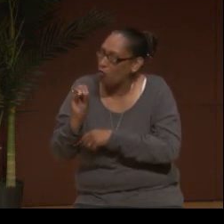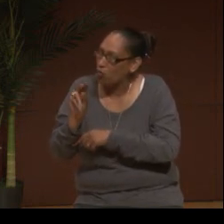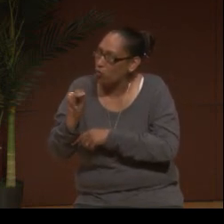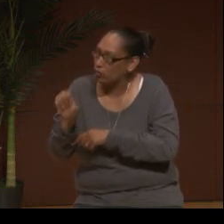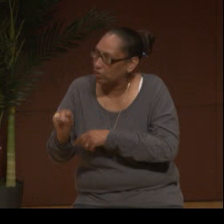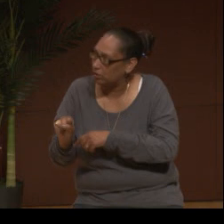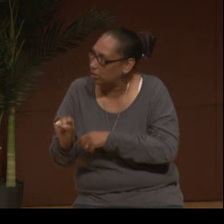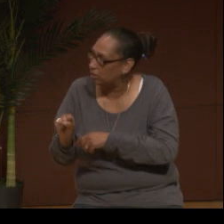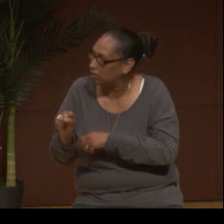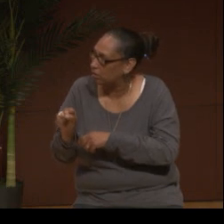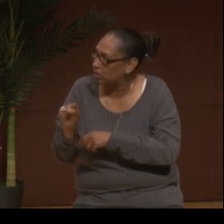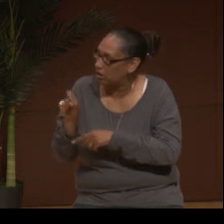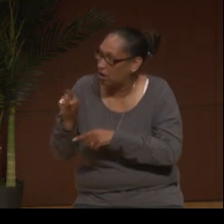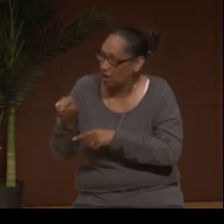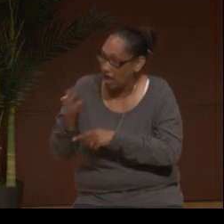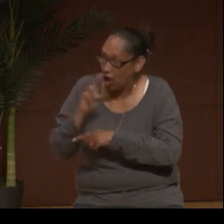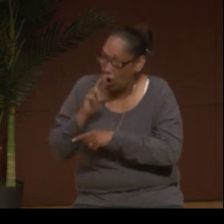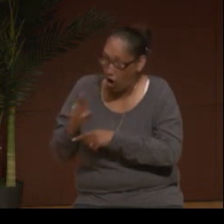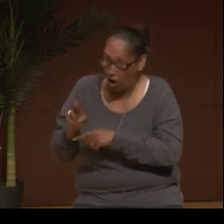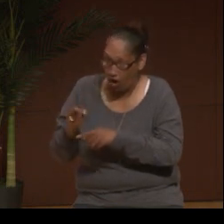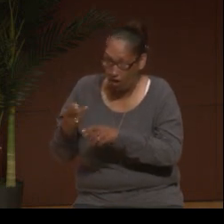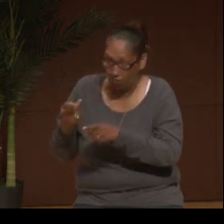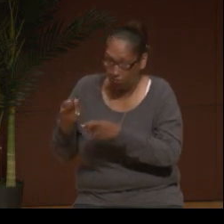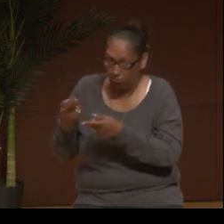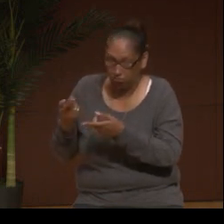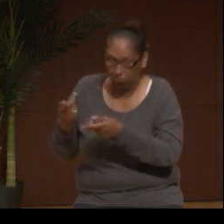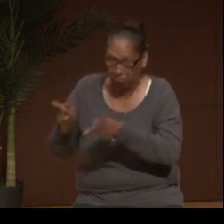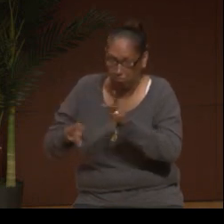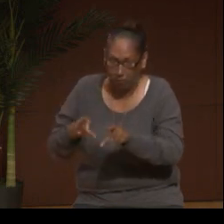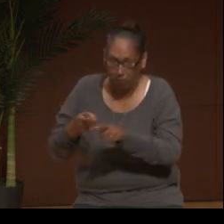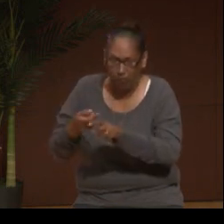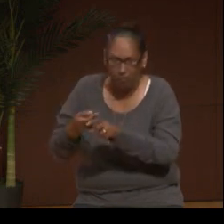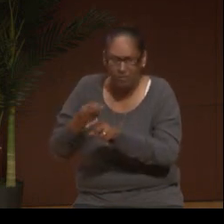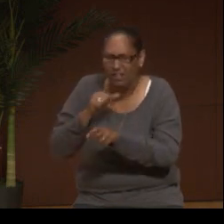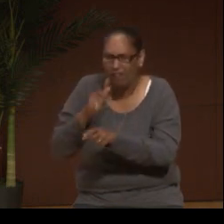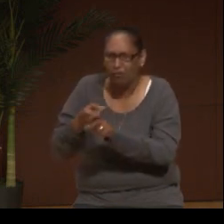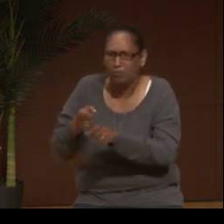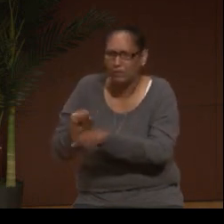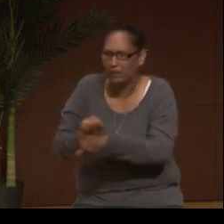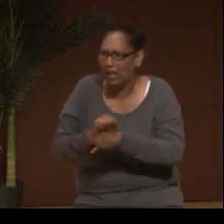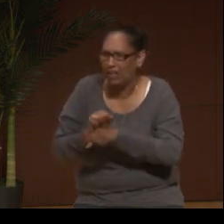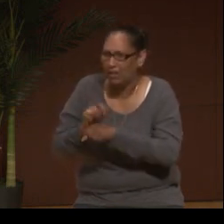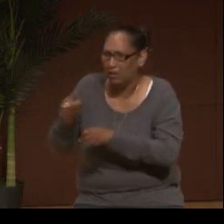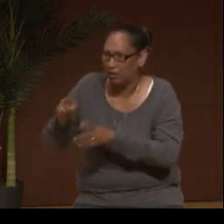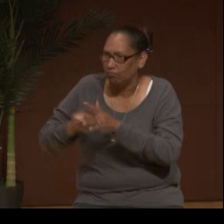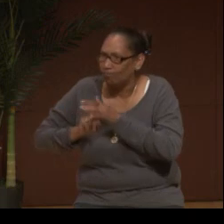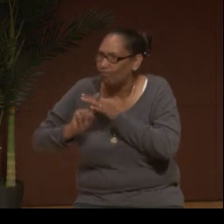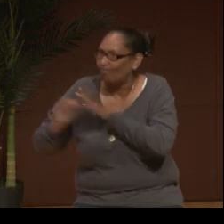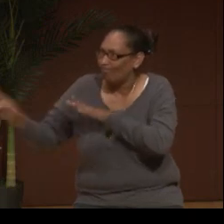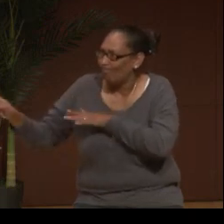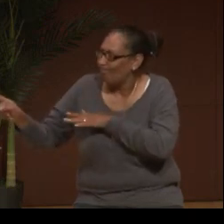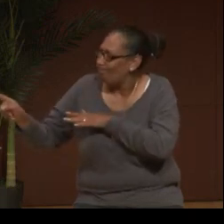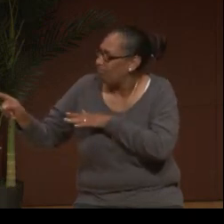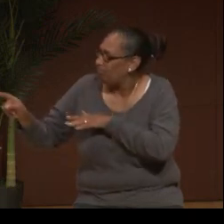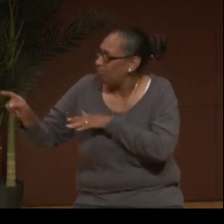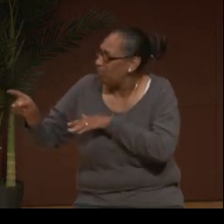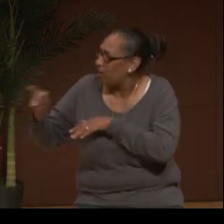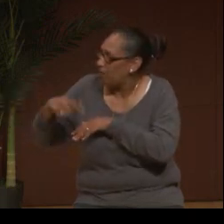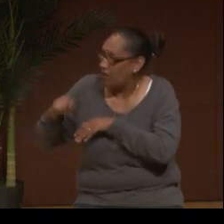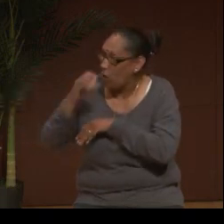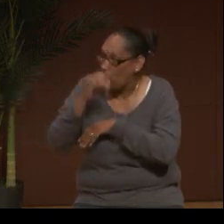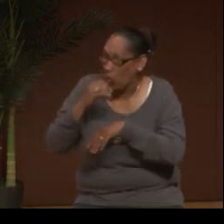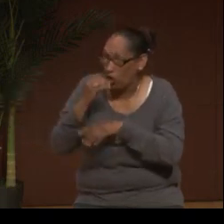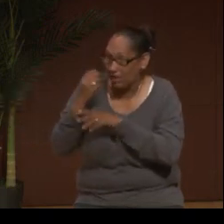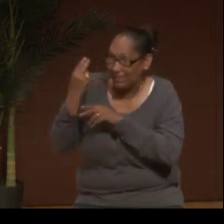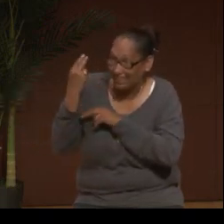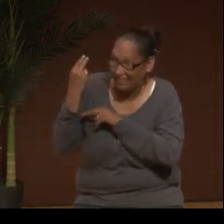the descendants of people who would not be enslaved. Okay? They are the folks who ran off, took off to the hinterland. Their oral histories,